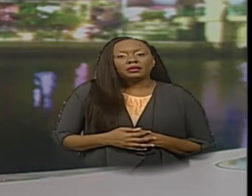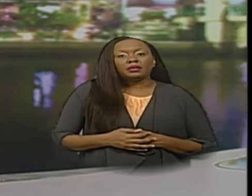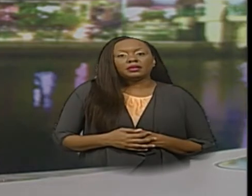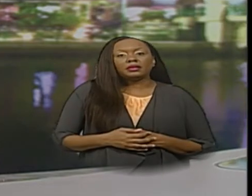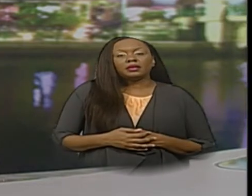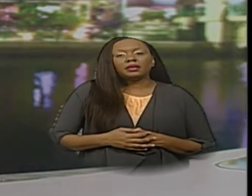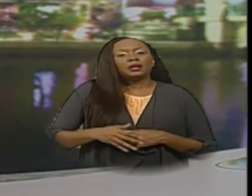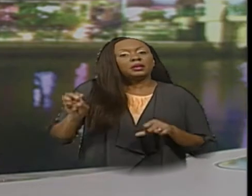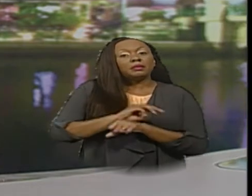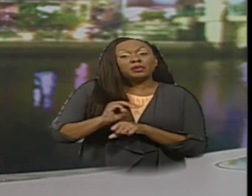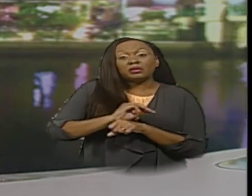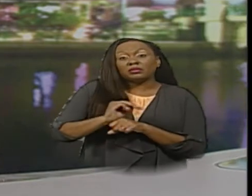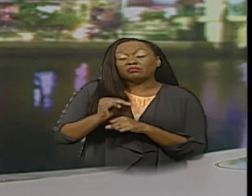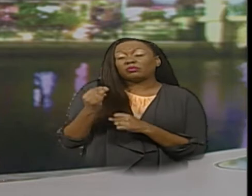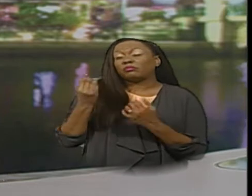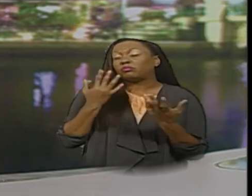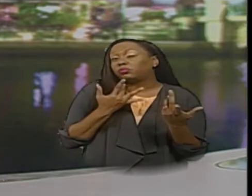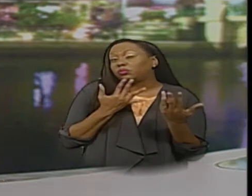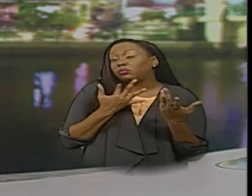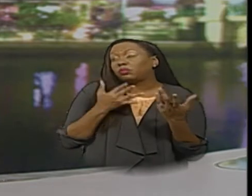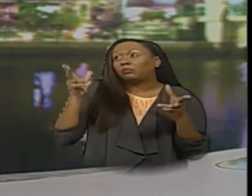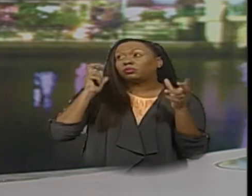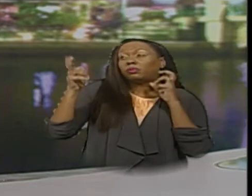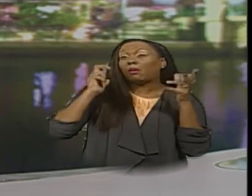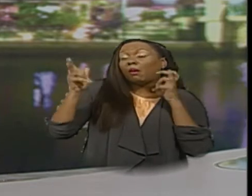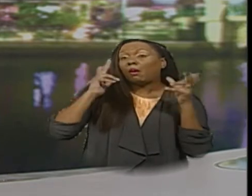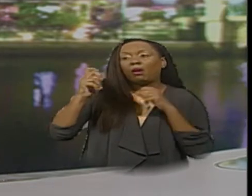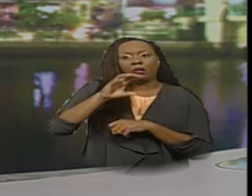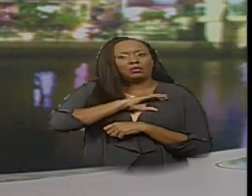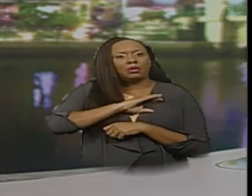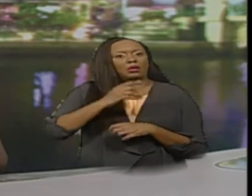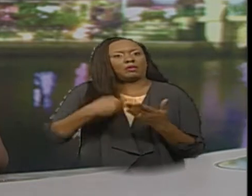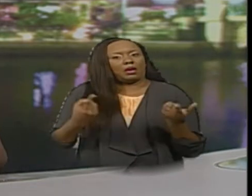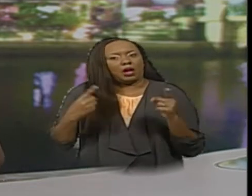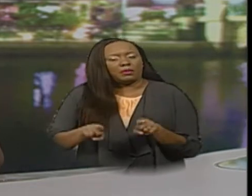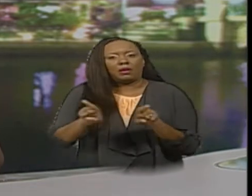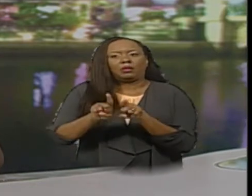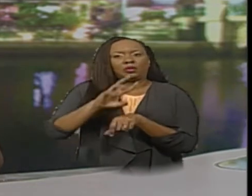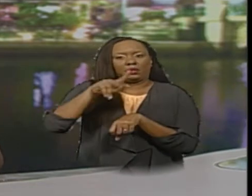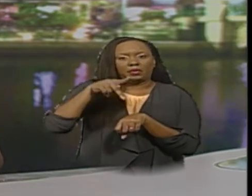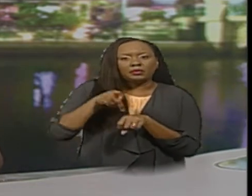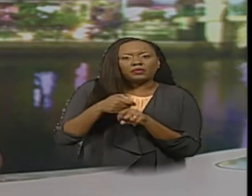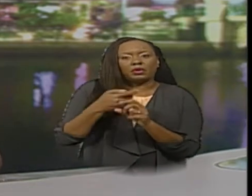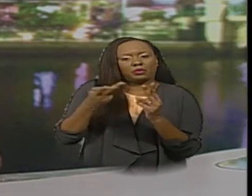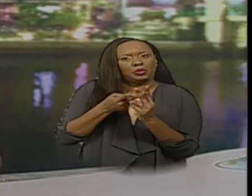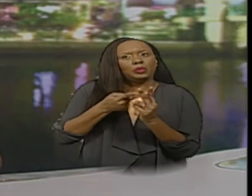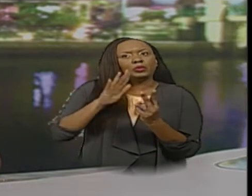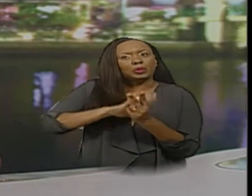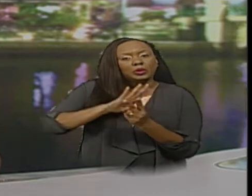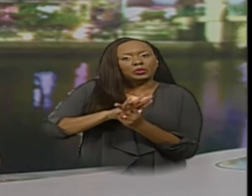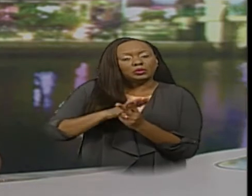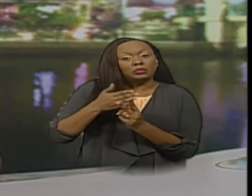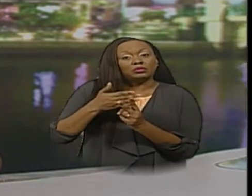officials were awaiting communication from the Royal Barbados Police Force as well as the principals of the respective schools before making any